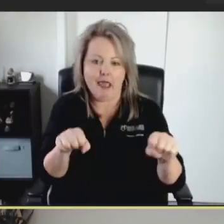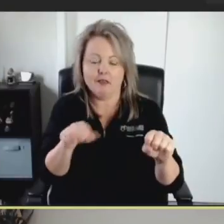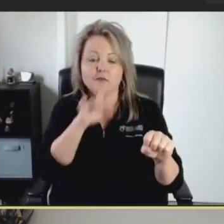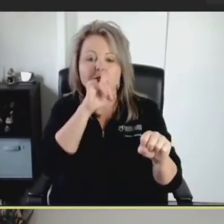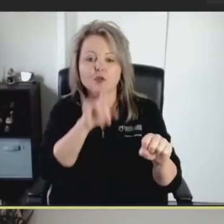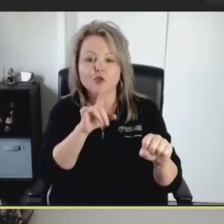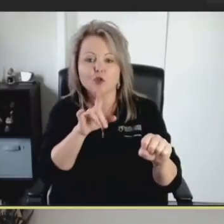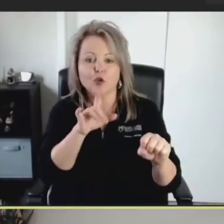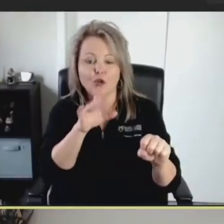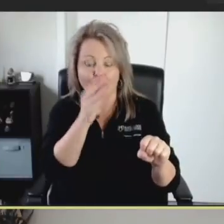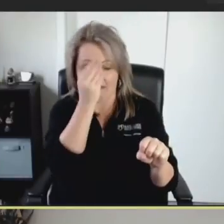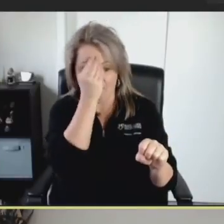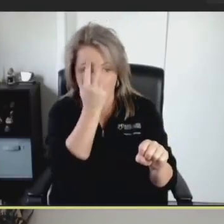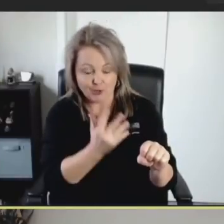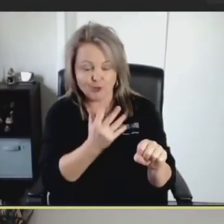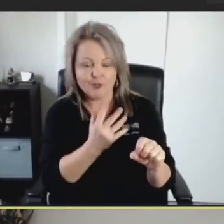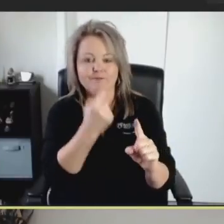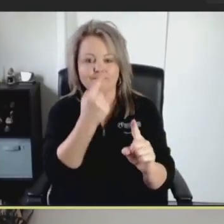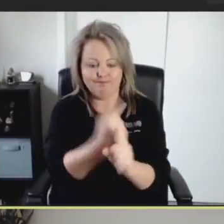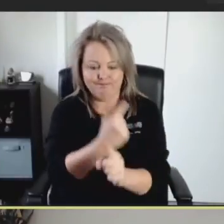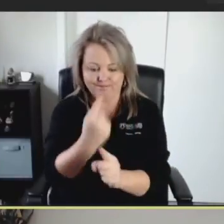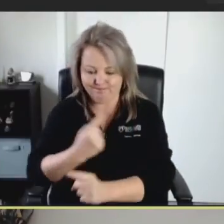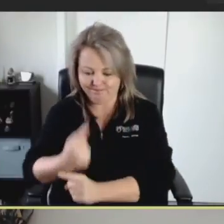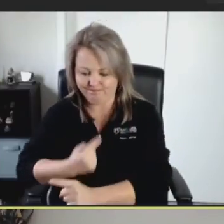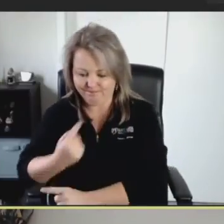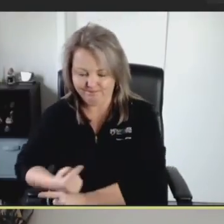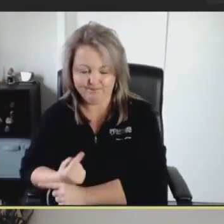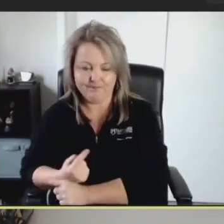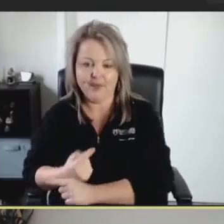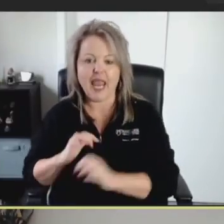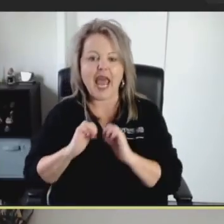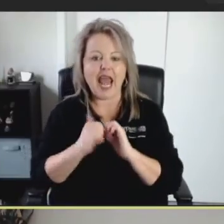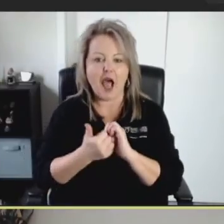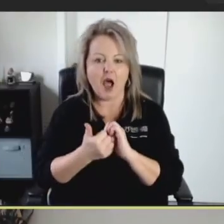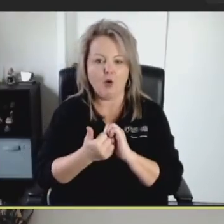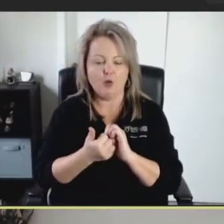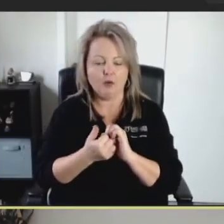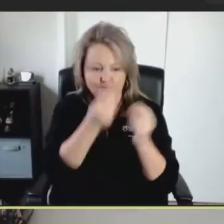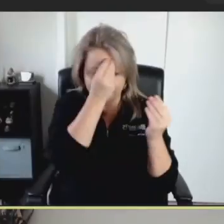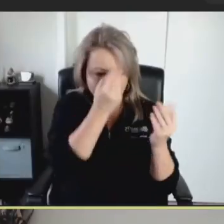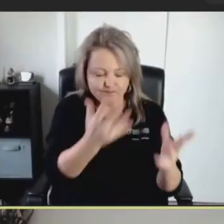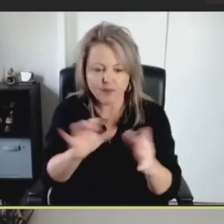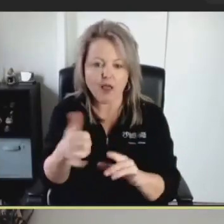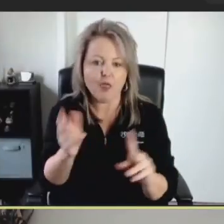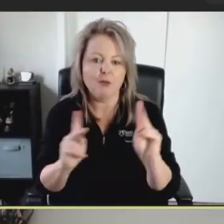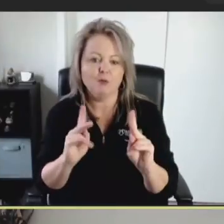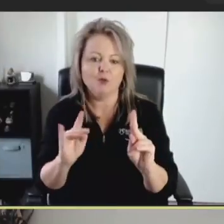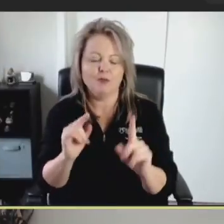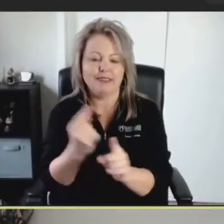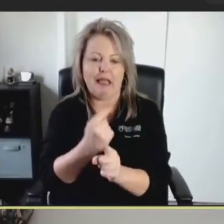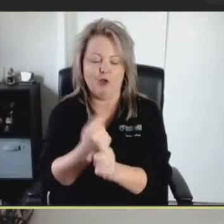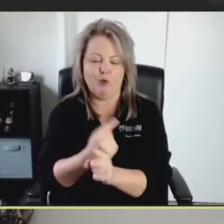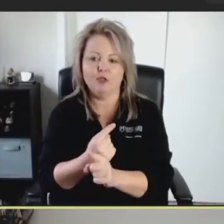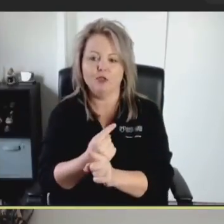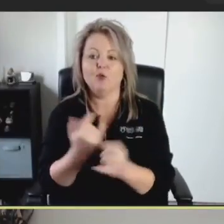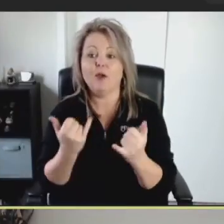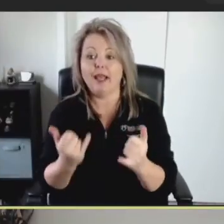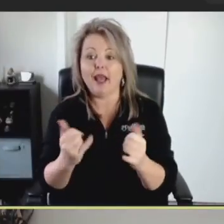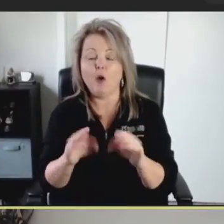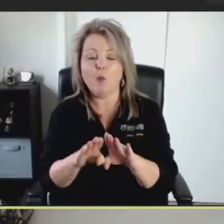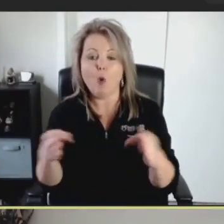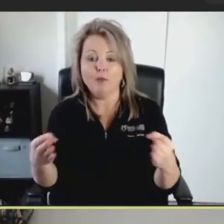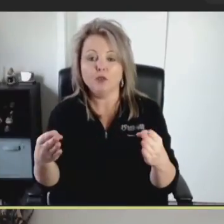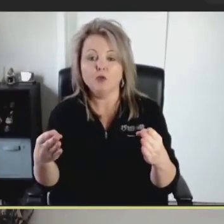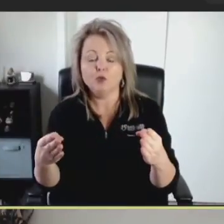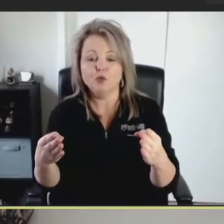are using to make decisions and what you are sharing with others is accurate. So at this point, we will open it up to our media